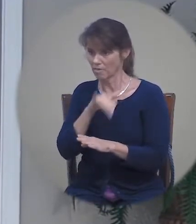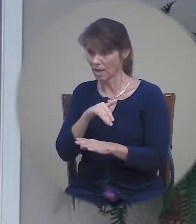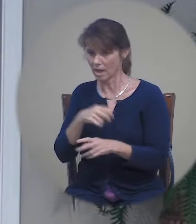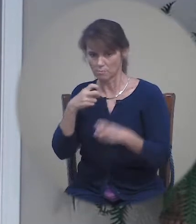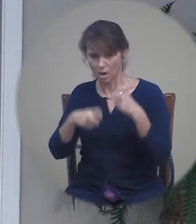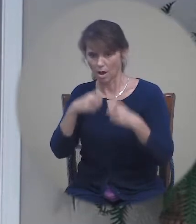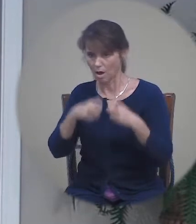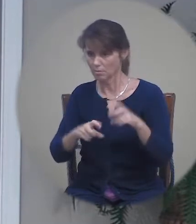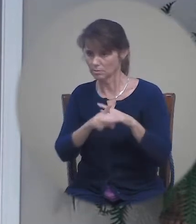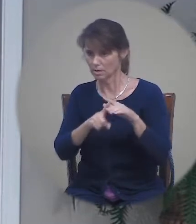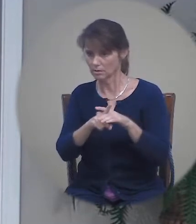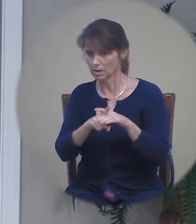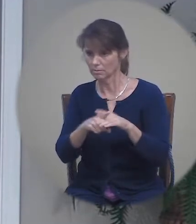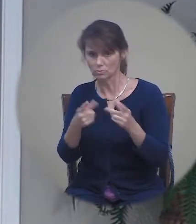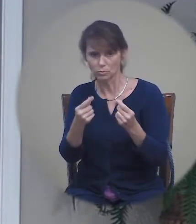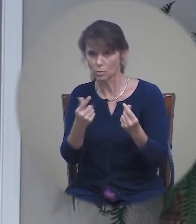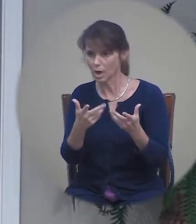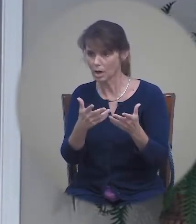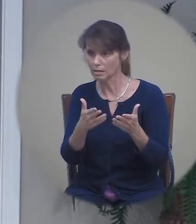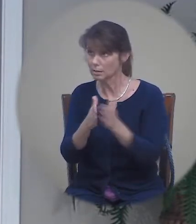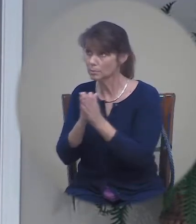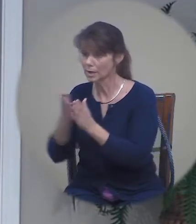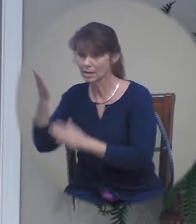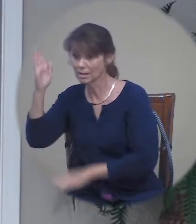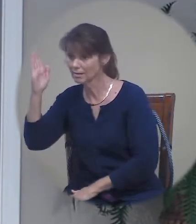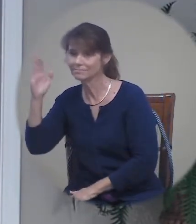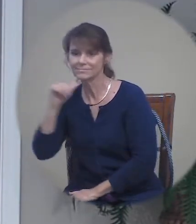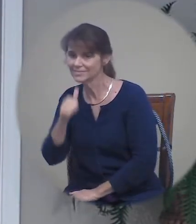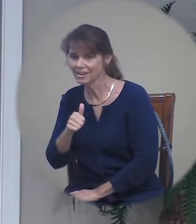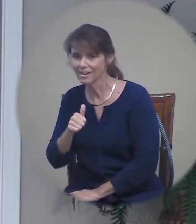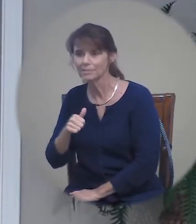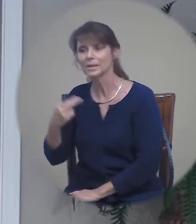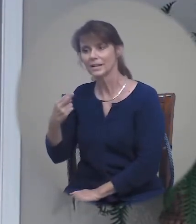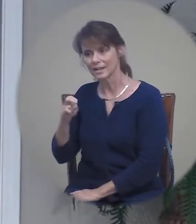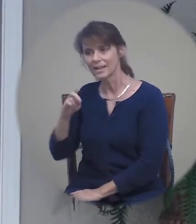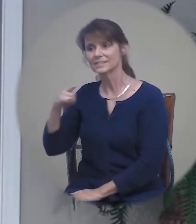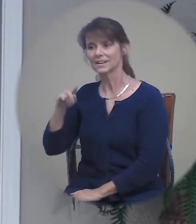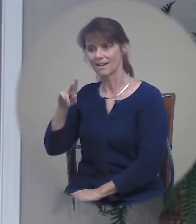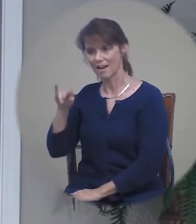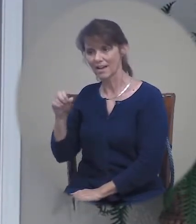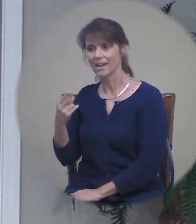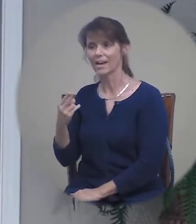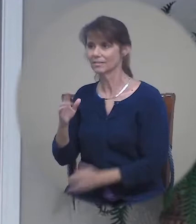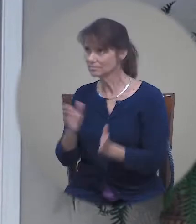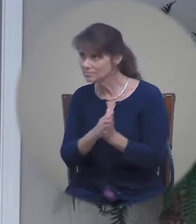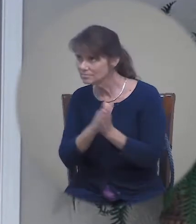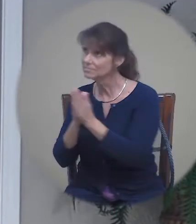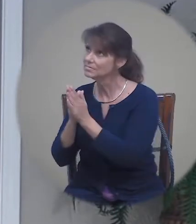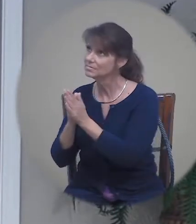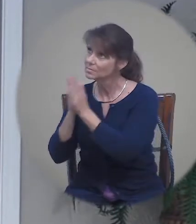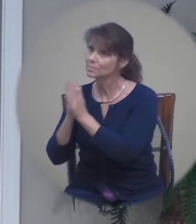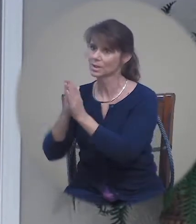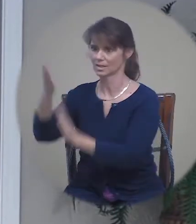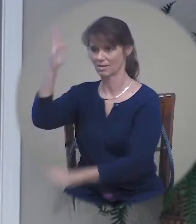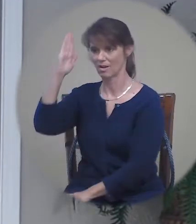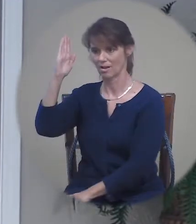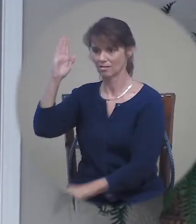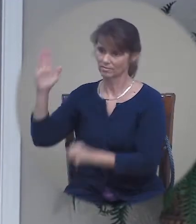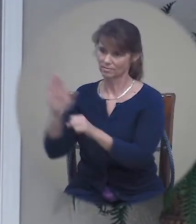very few kings of Judah do we see that. This type of humility and realization that they're totally dependent upon